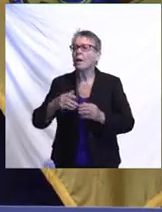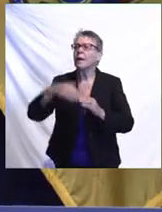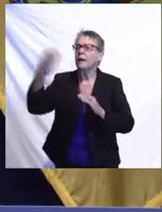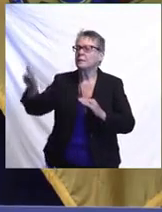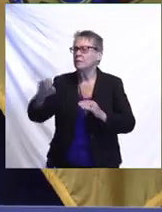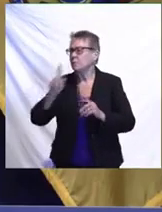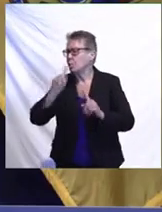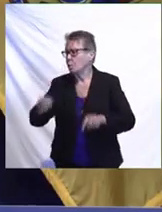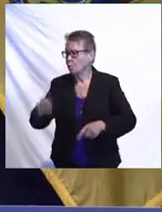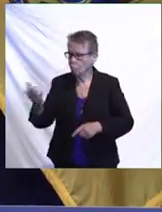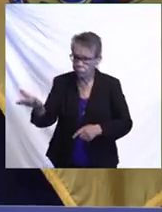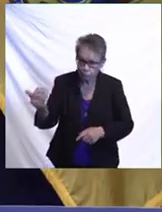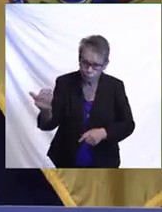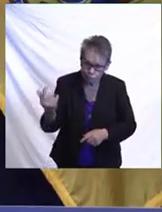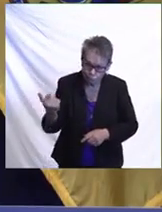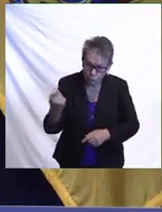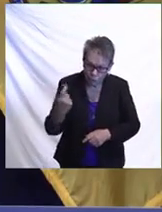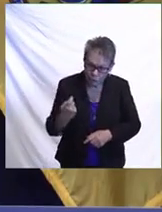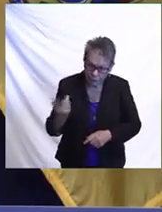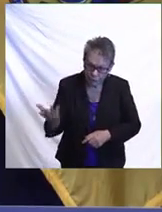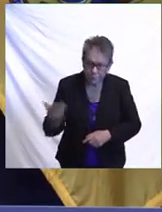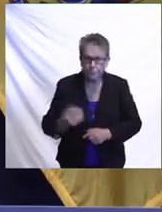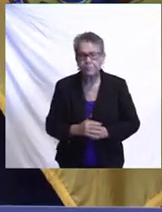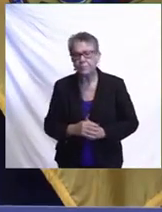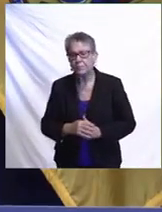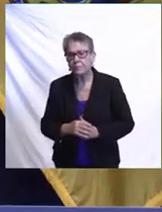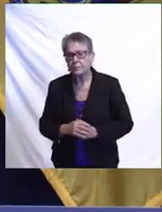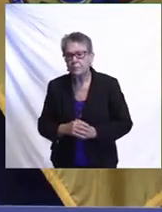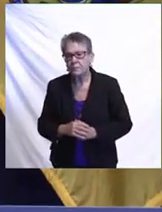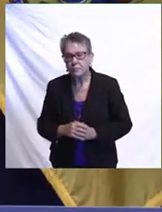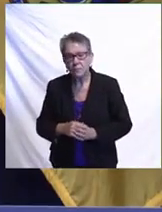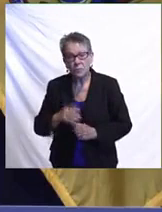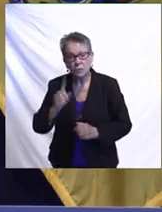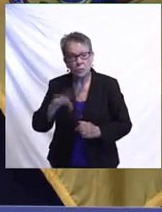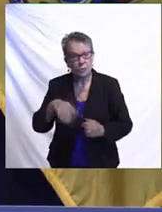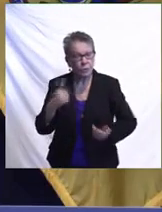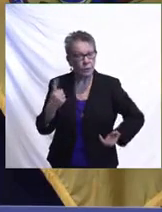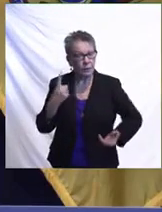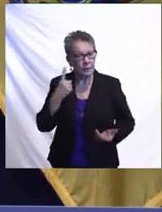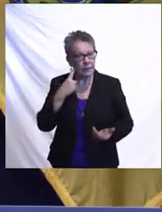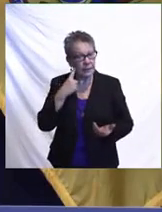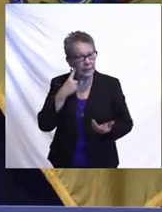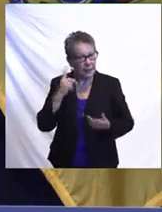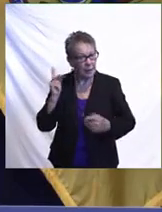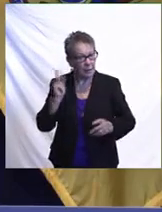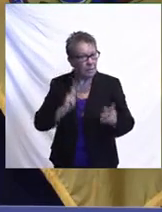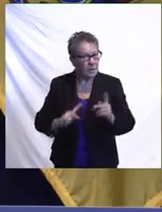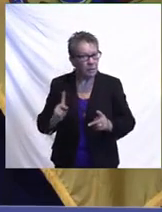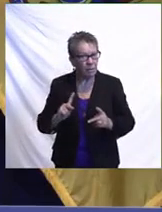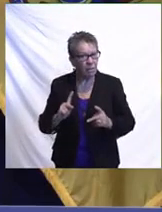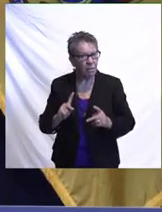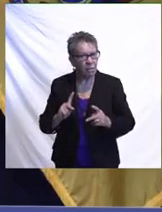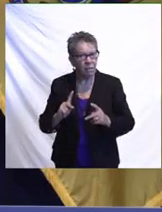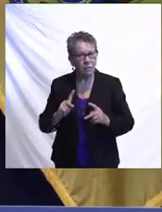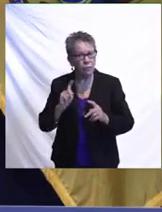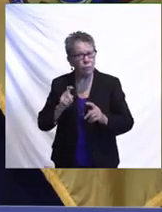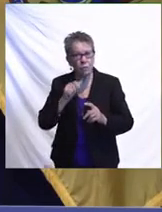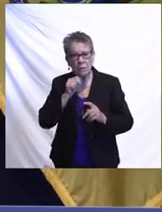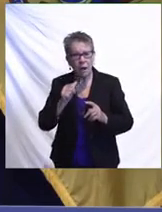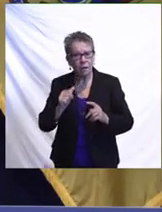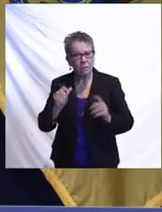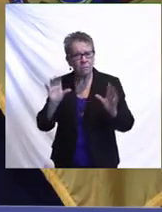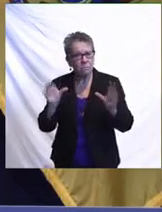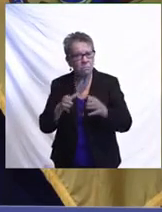Very well. So do you think people should curtail travel in-person gatherings or resort to sort of their earlier COVID